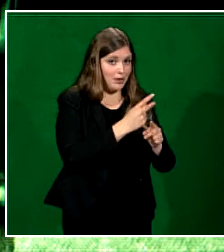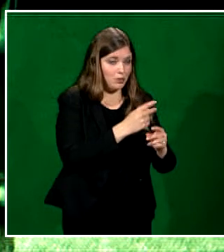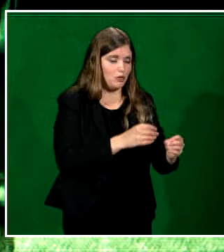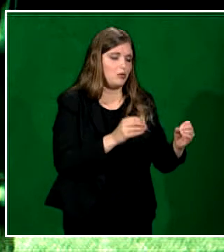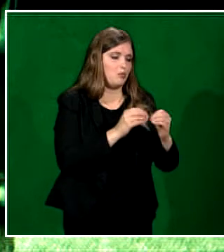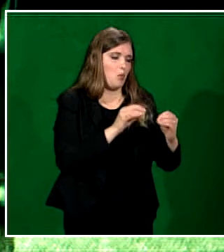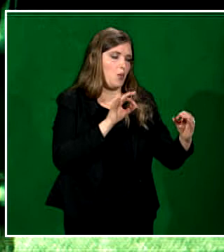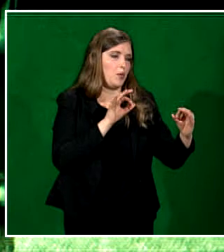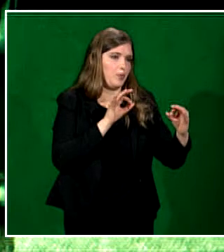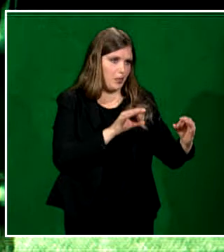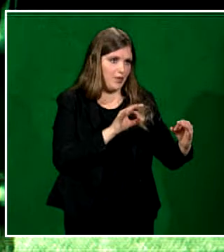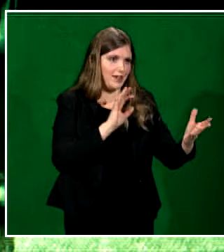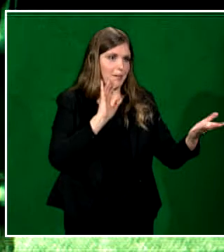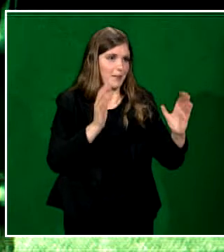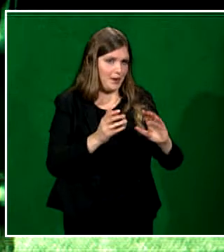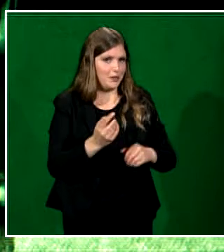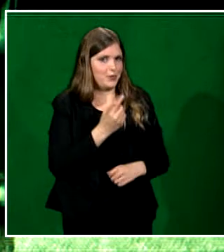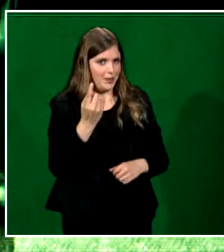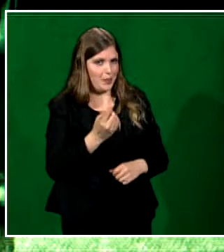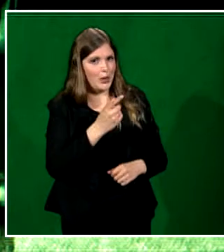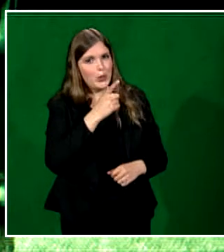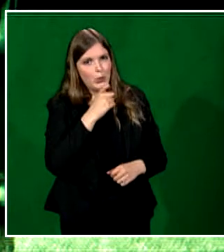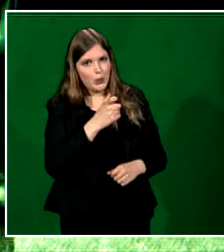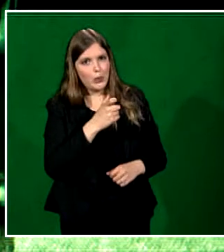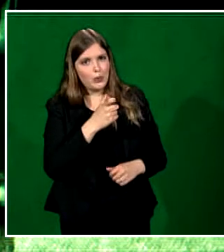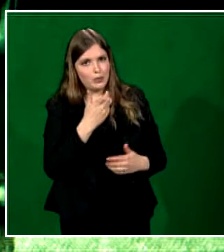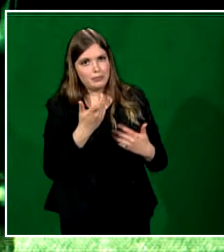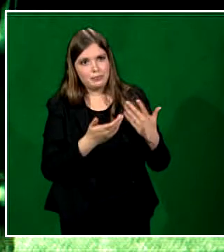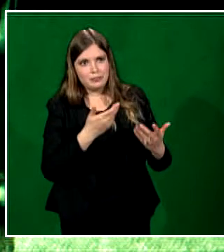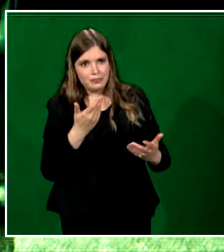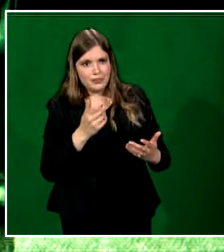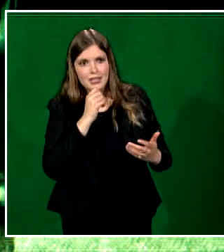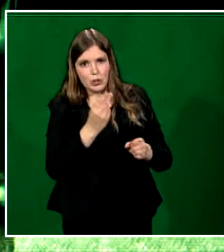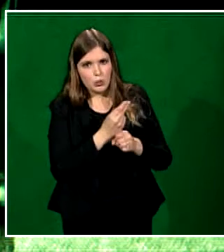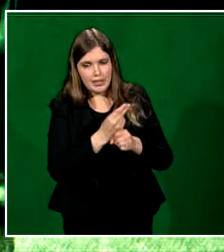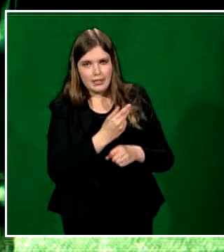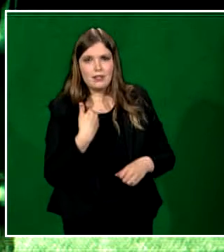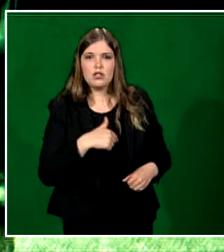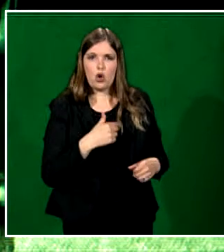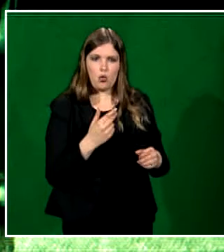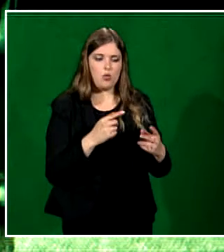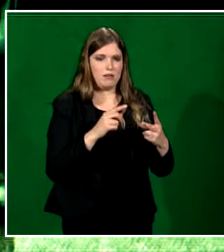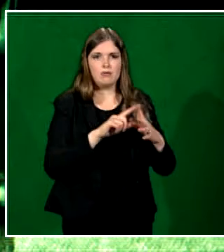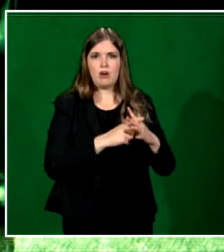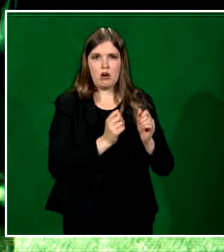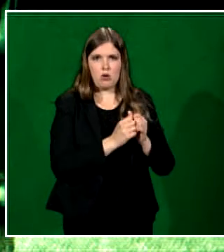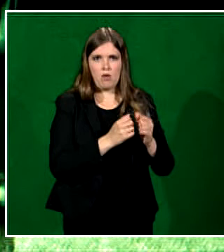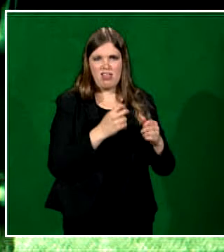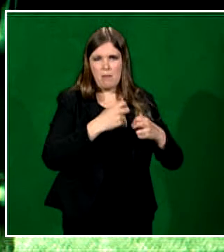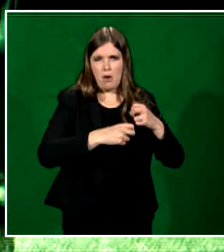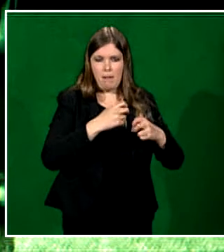profitable to someone who's producing it. So we began from the hyacinth harvesting issue.